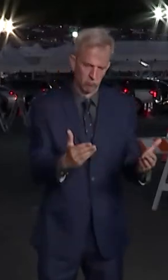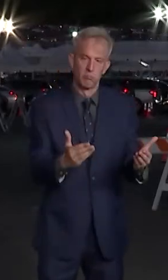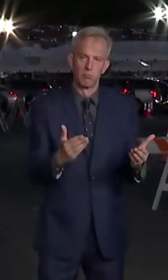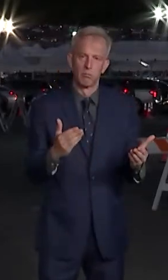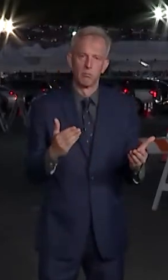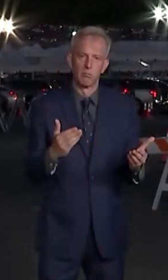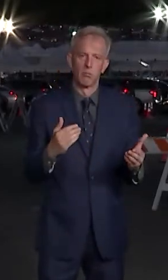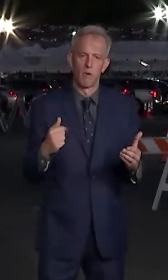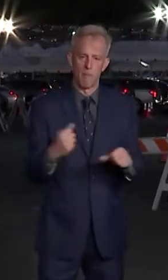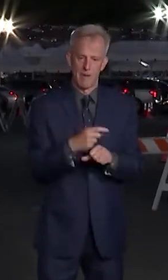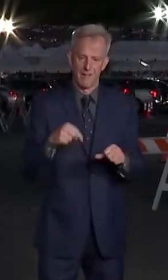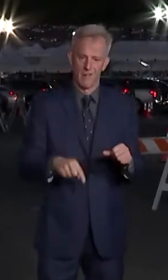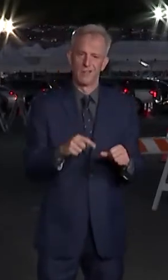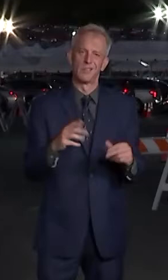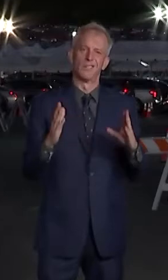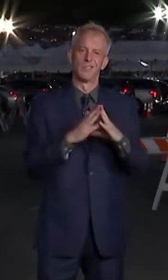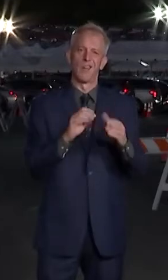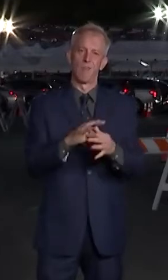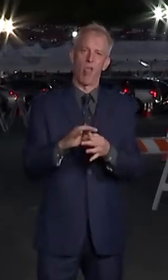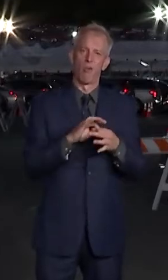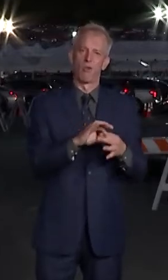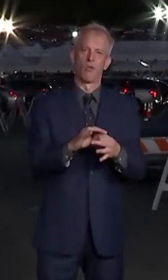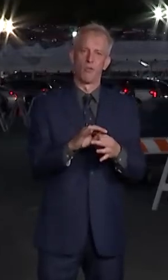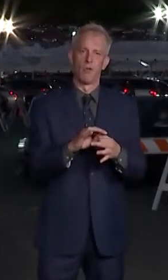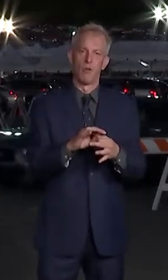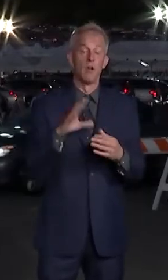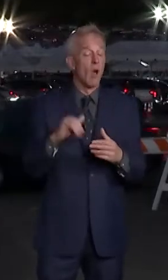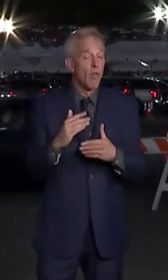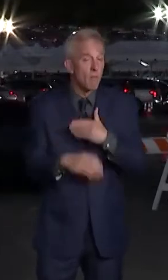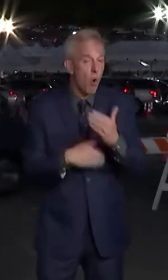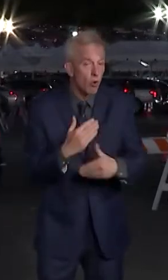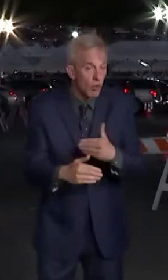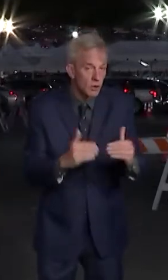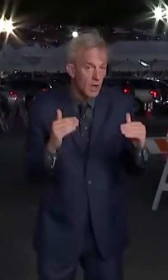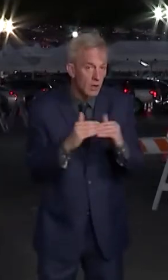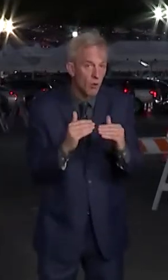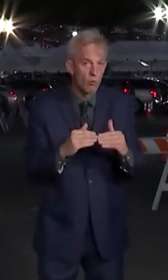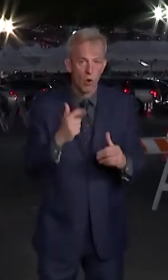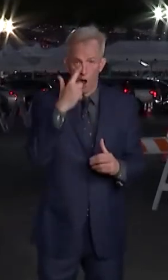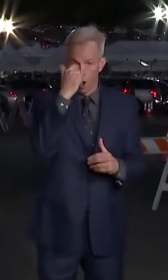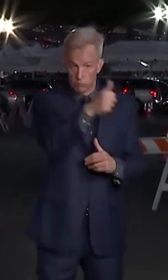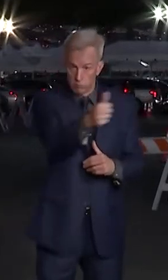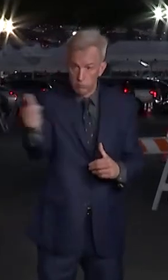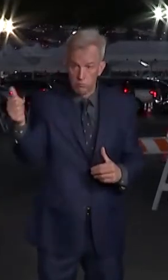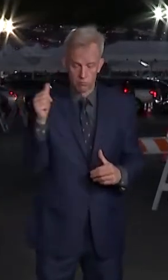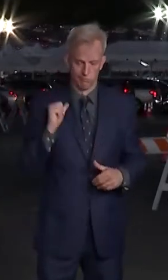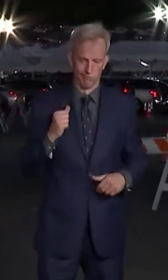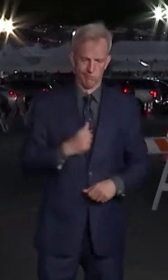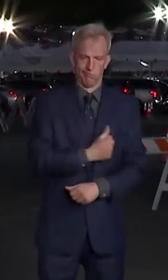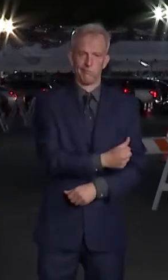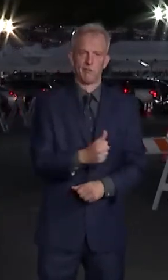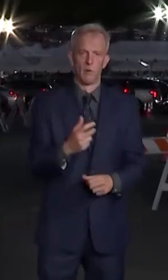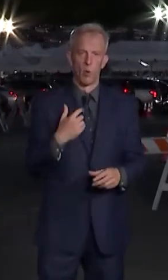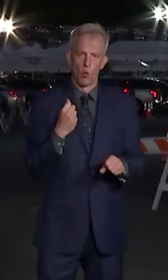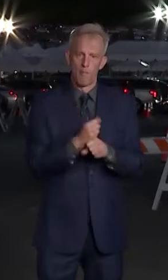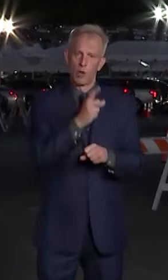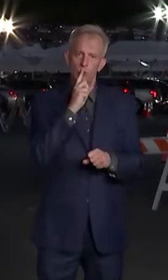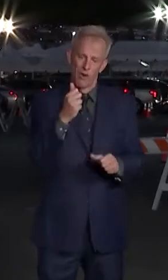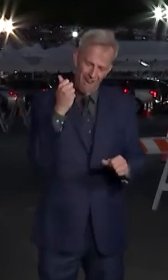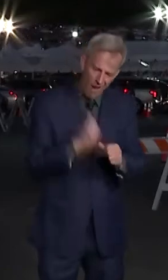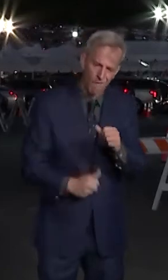belonging. Progress on equity is up to each one of us, and I want every single one of the tens of thousands of city employees to own that